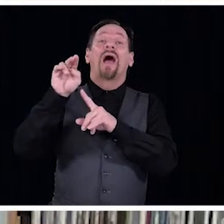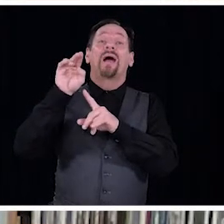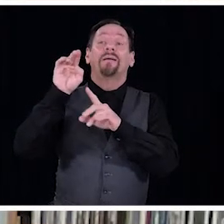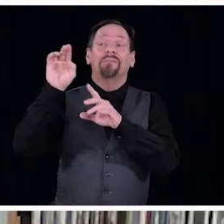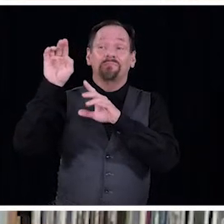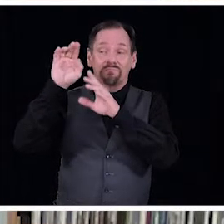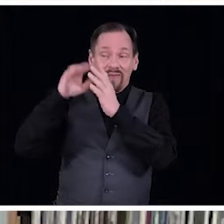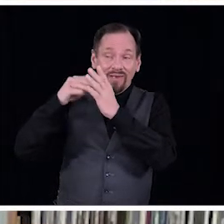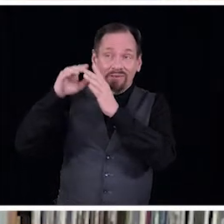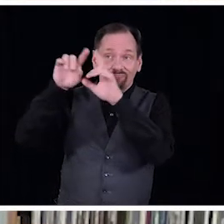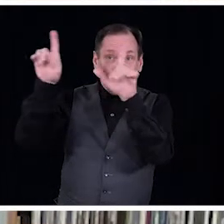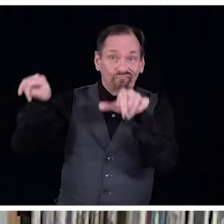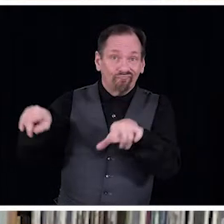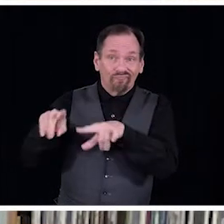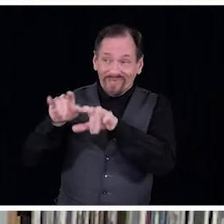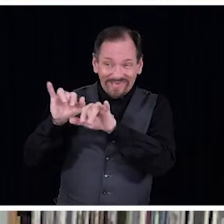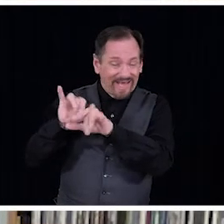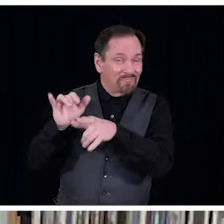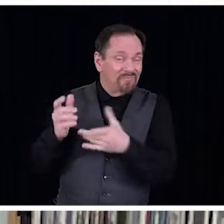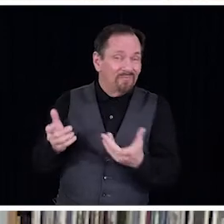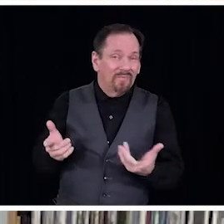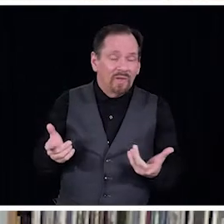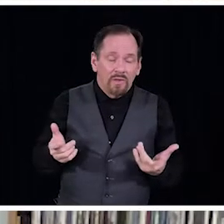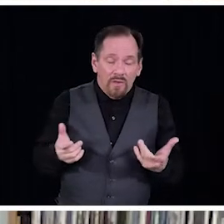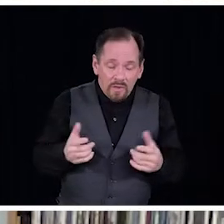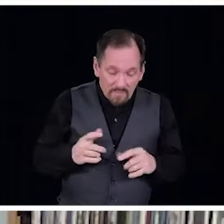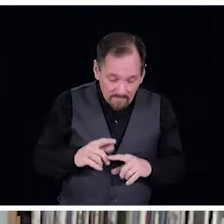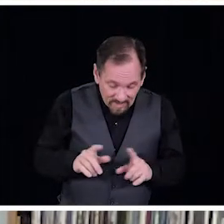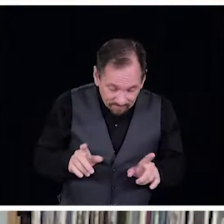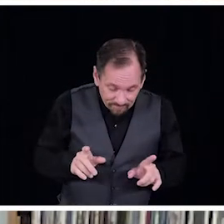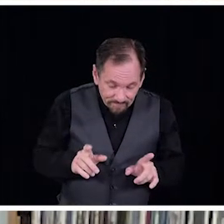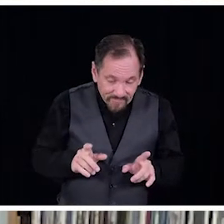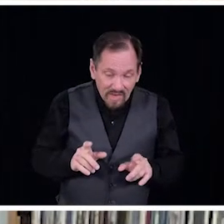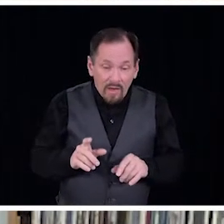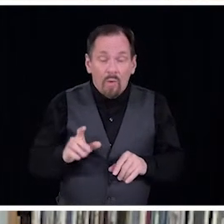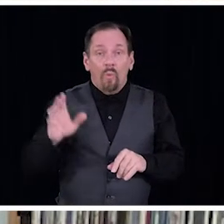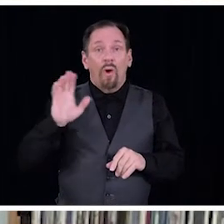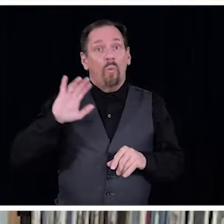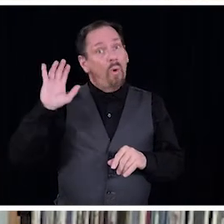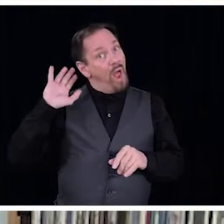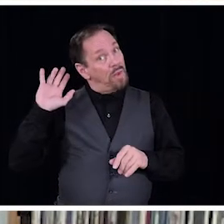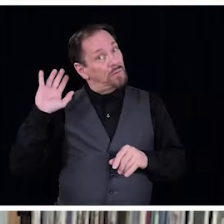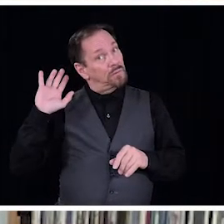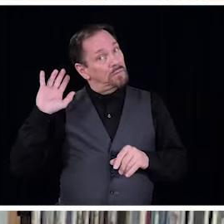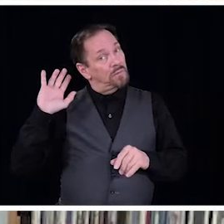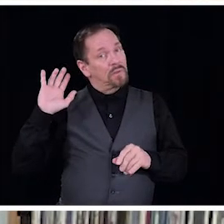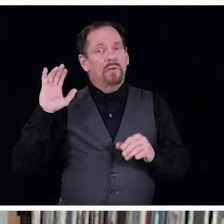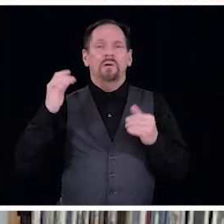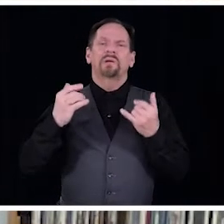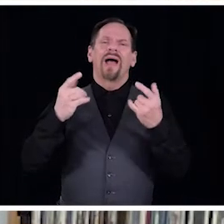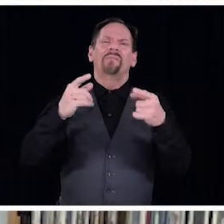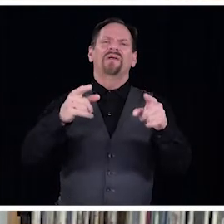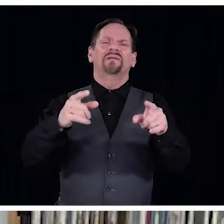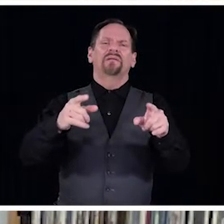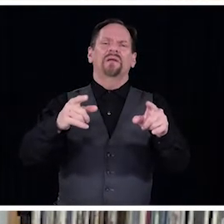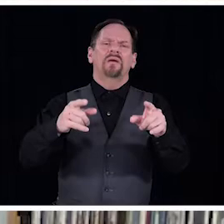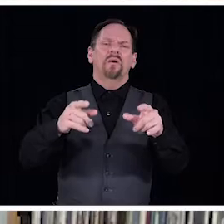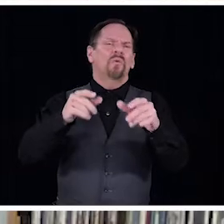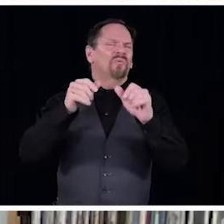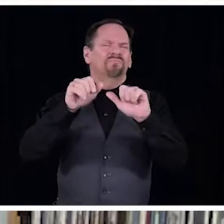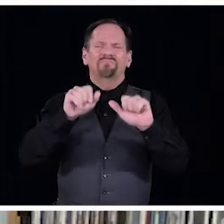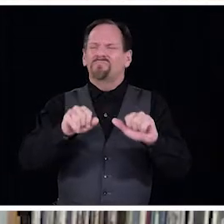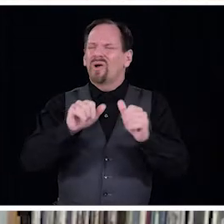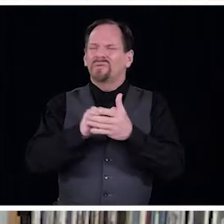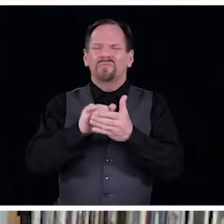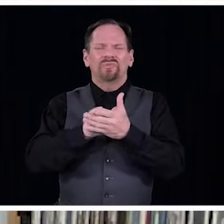Blitz. But the grandeur that was, the rhetorical once, can operate with unpredictable force on the